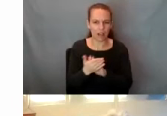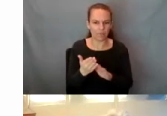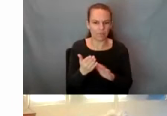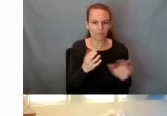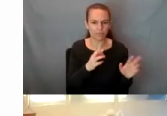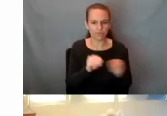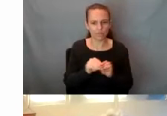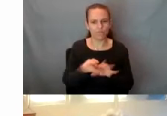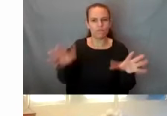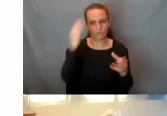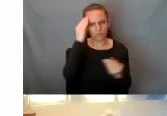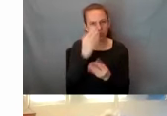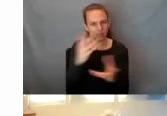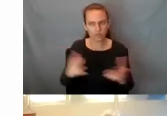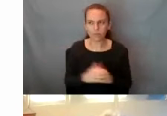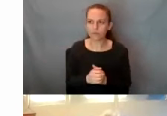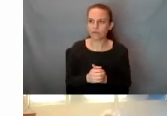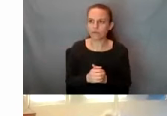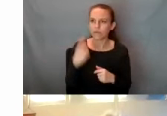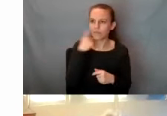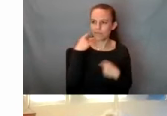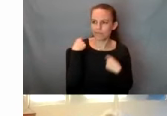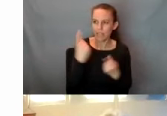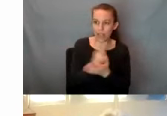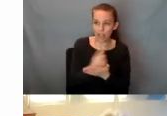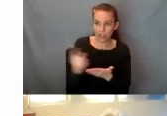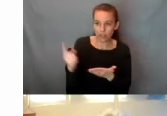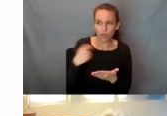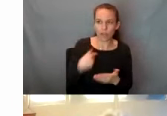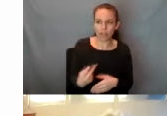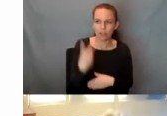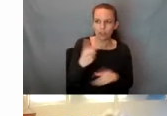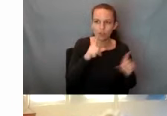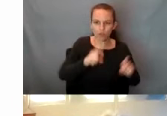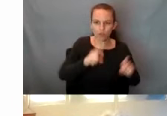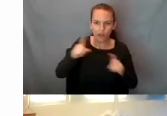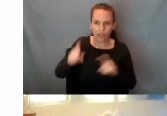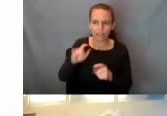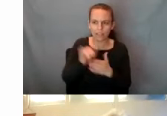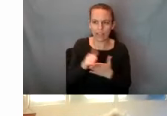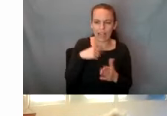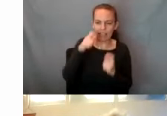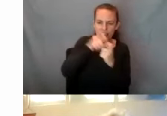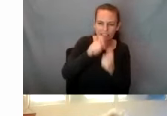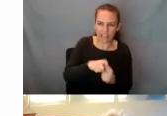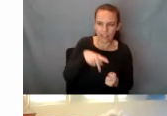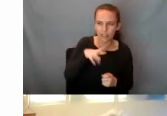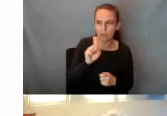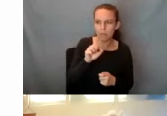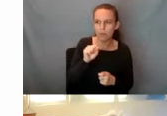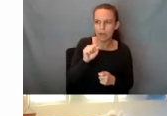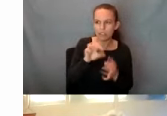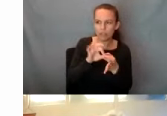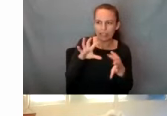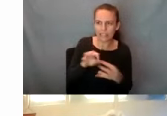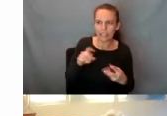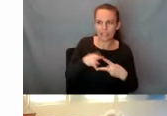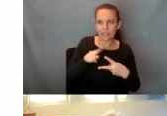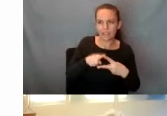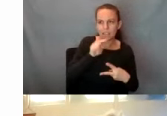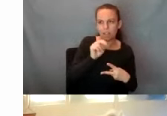We had 2 trials that came out with detailed press releases. The Novavax, this is a